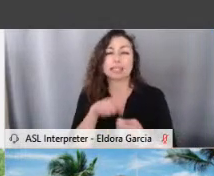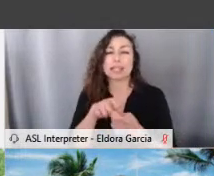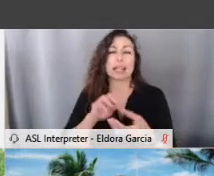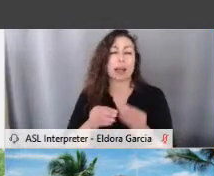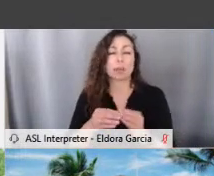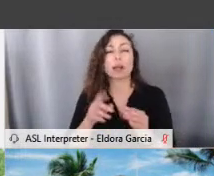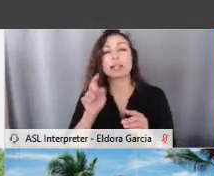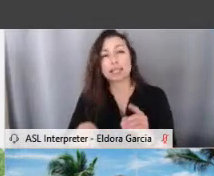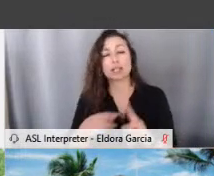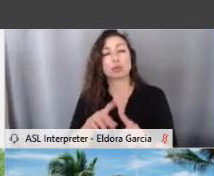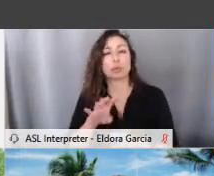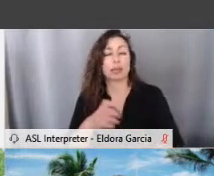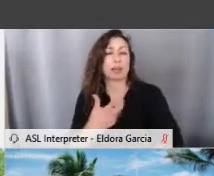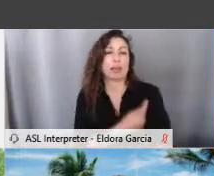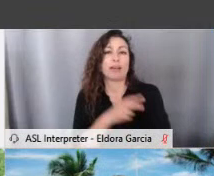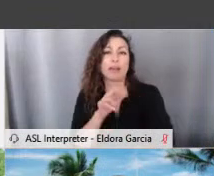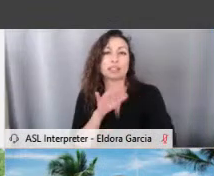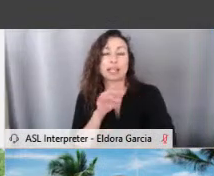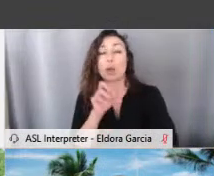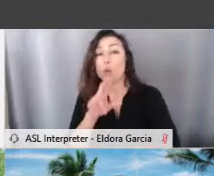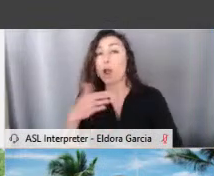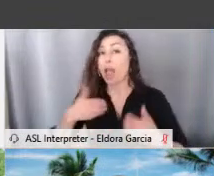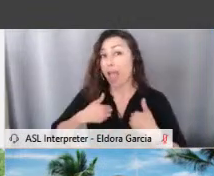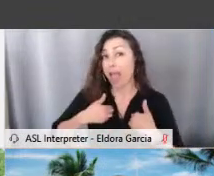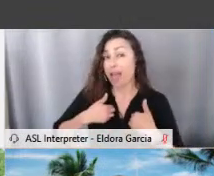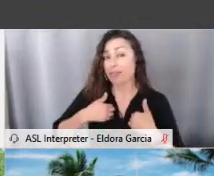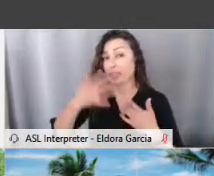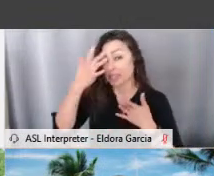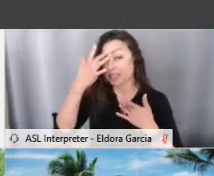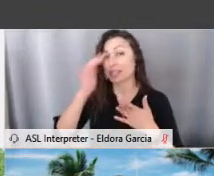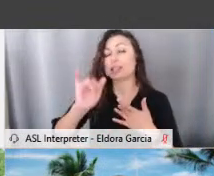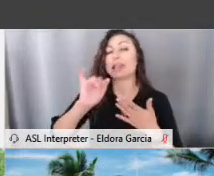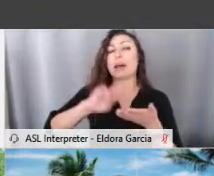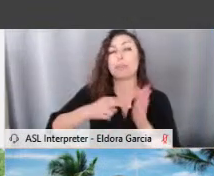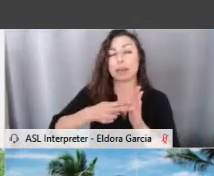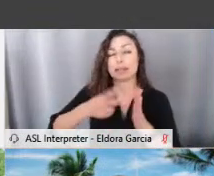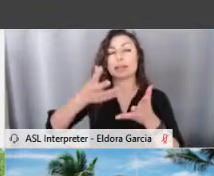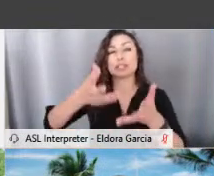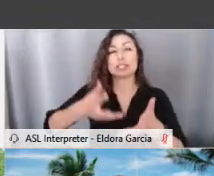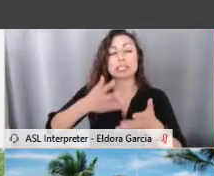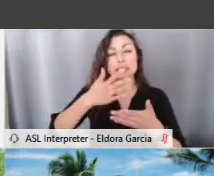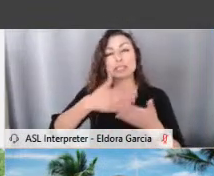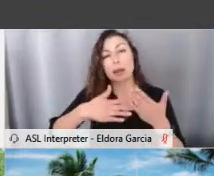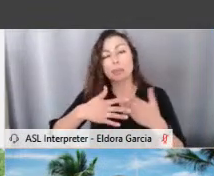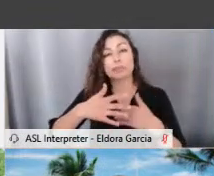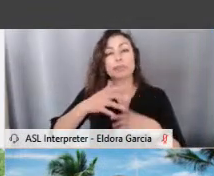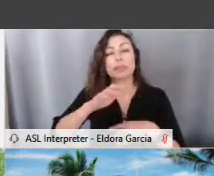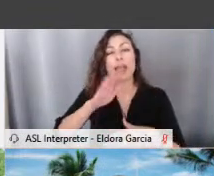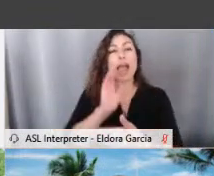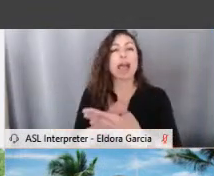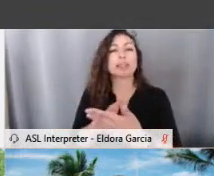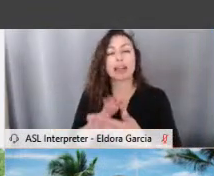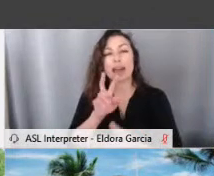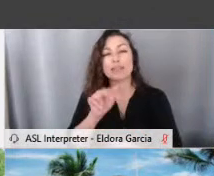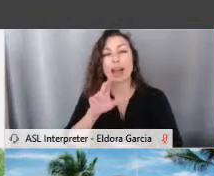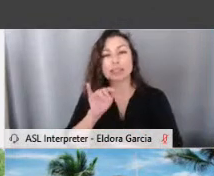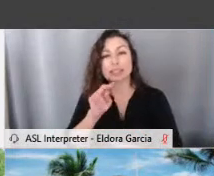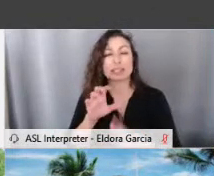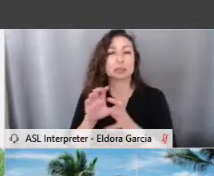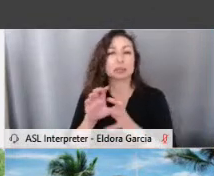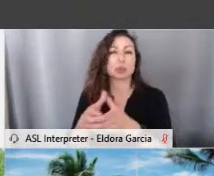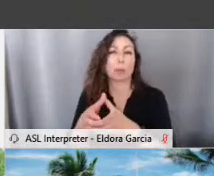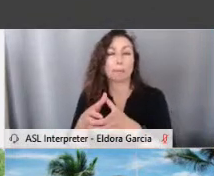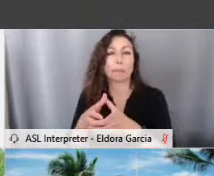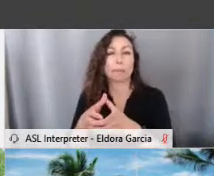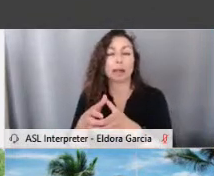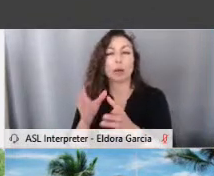need to be vaccinated or have had the disease. And that does leave room for an anti-vaccination contingent. There